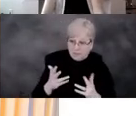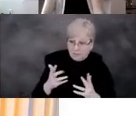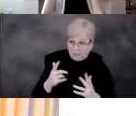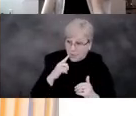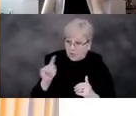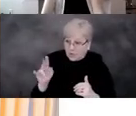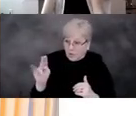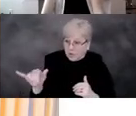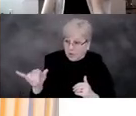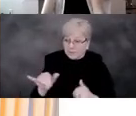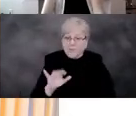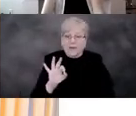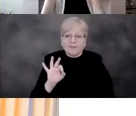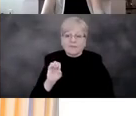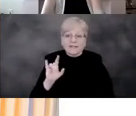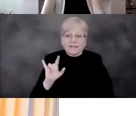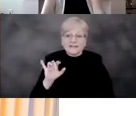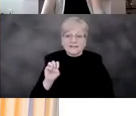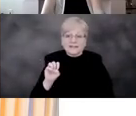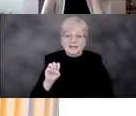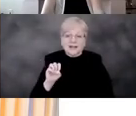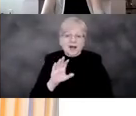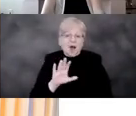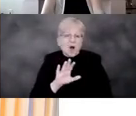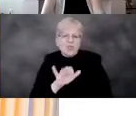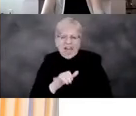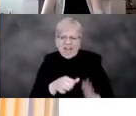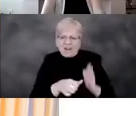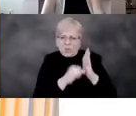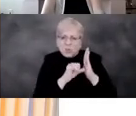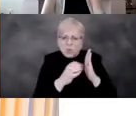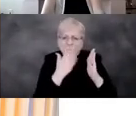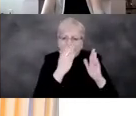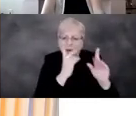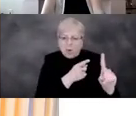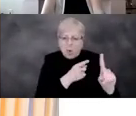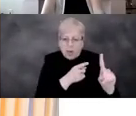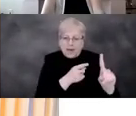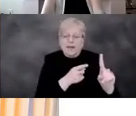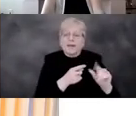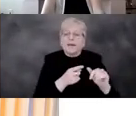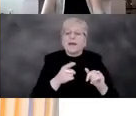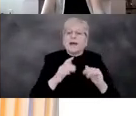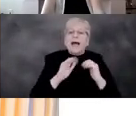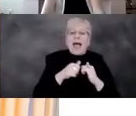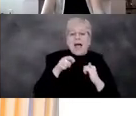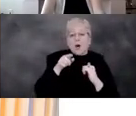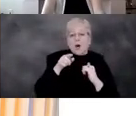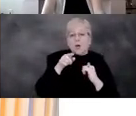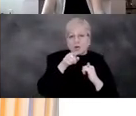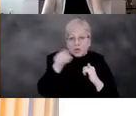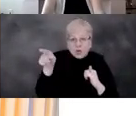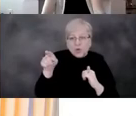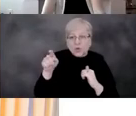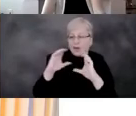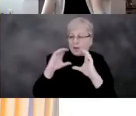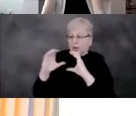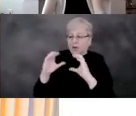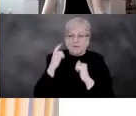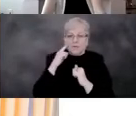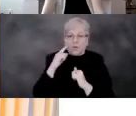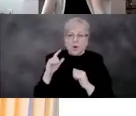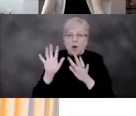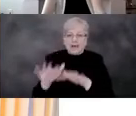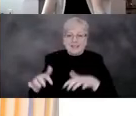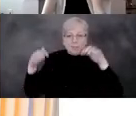that that particular point, and that is the ways in which you communicate for a symposium session or